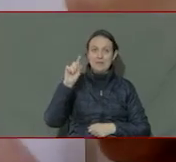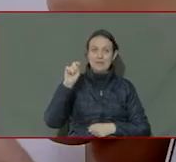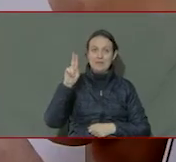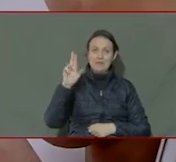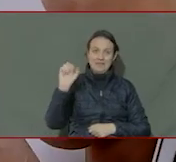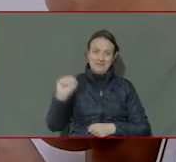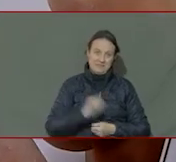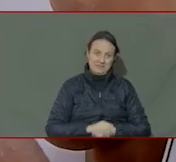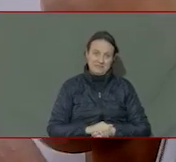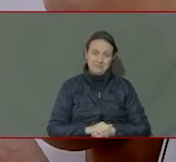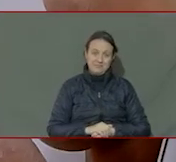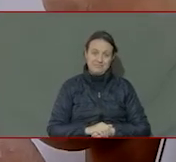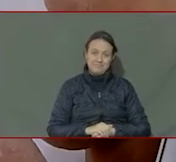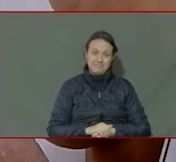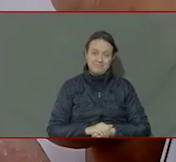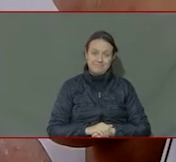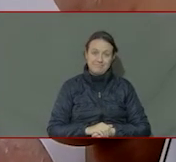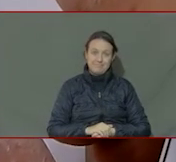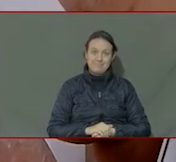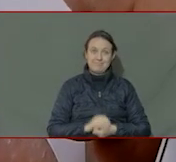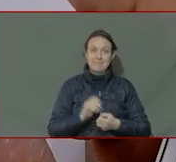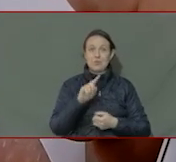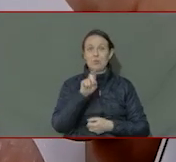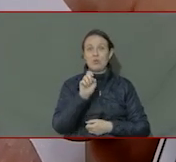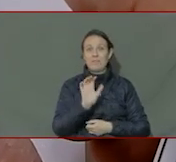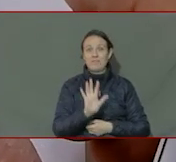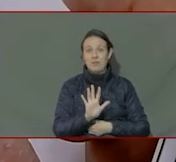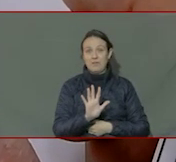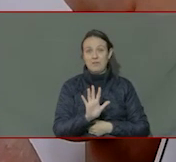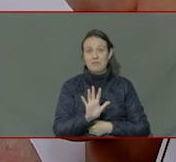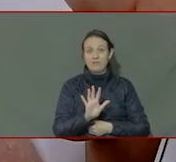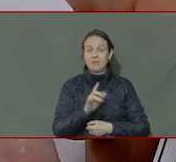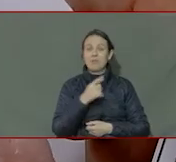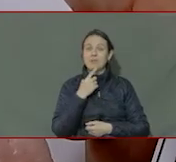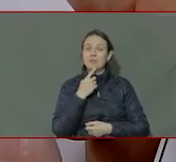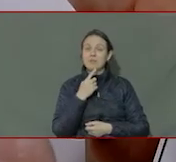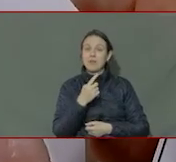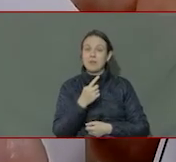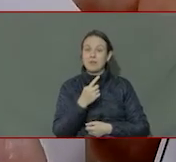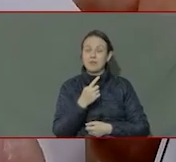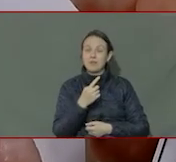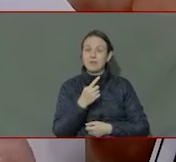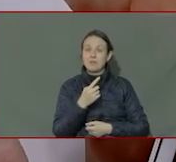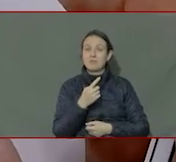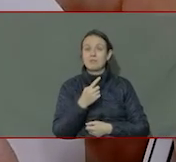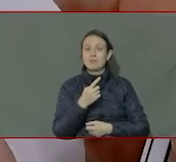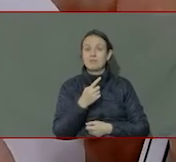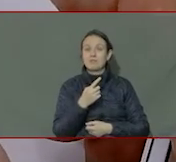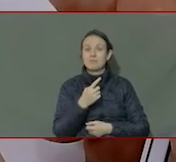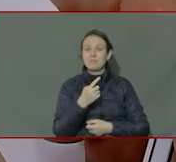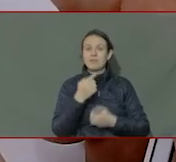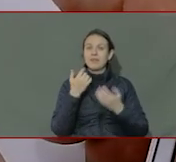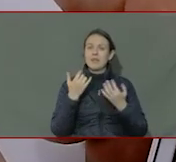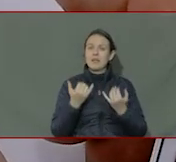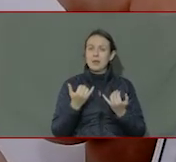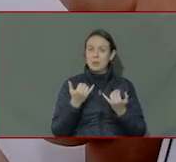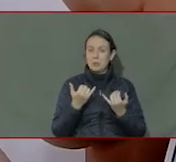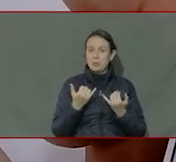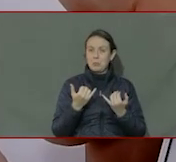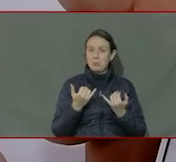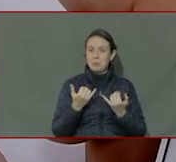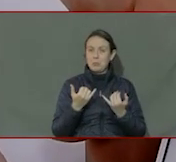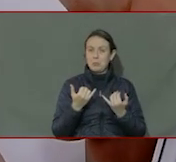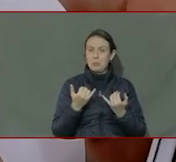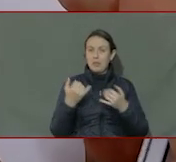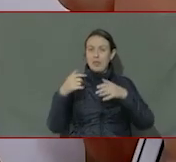So now, what do you call the last question there for 5 marks? The last question, the mechanism that controls